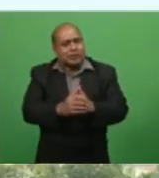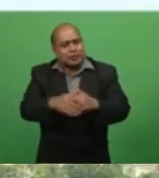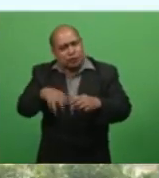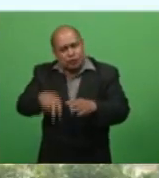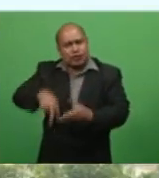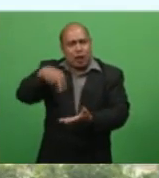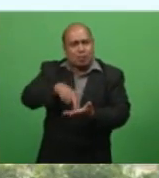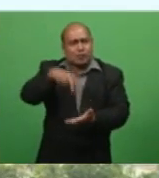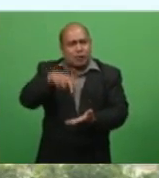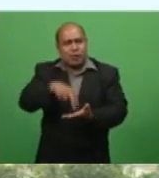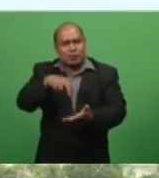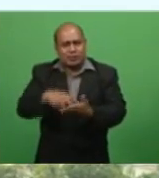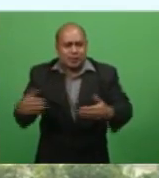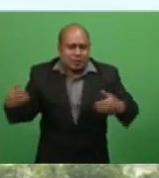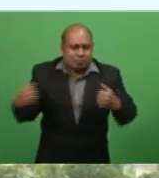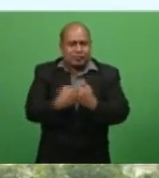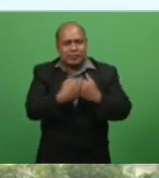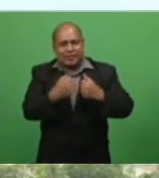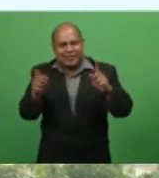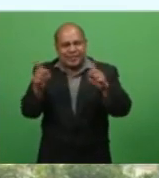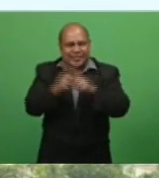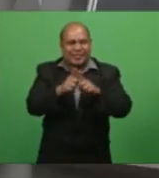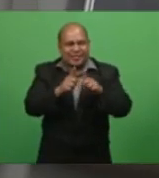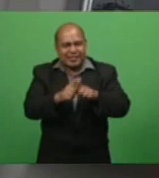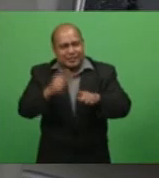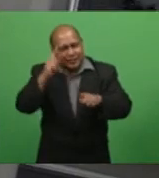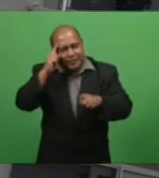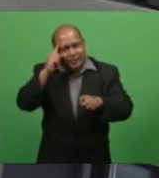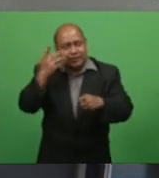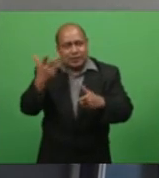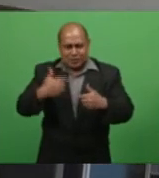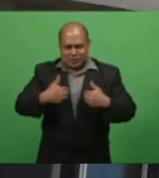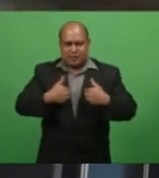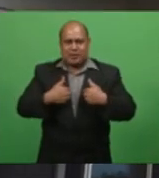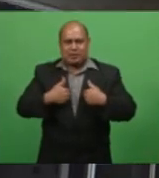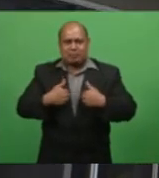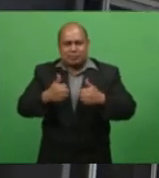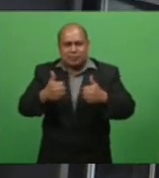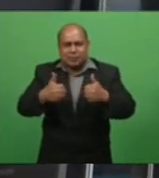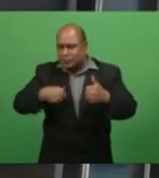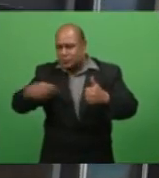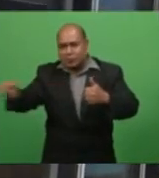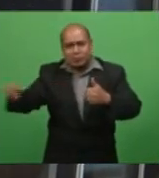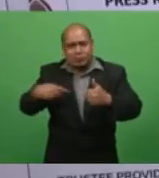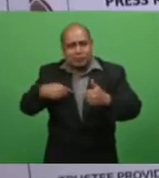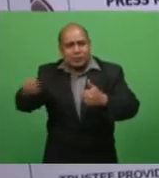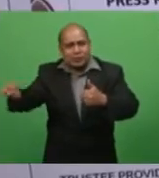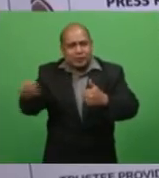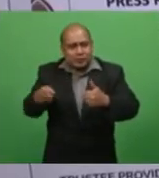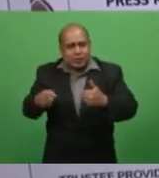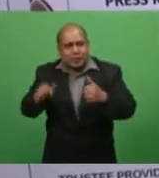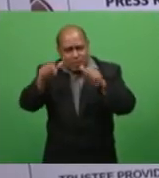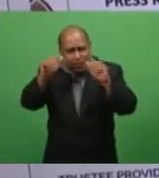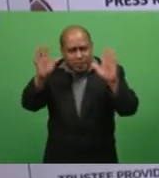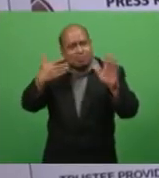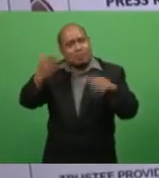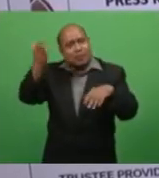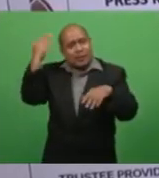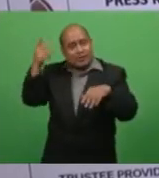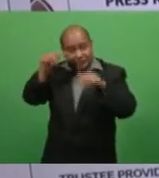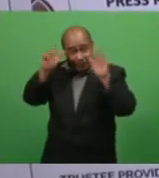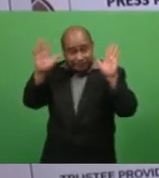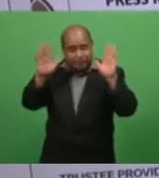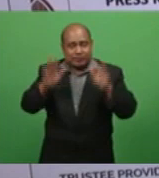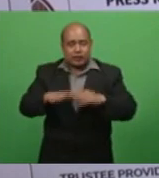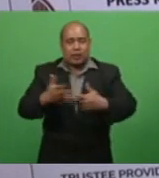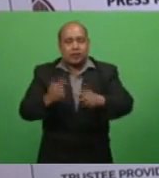tackle him. And I start to think, gee, I'm just as good as this guy. It was his love of rugby that led him to play overseas, where he developed an interest